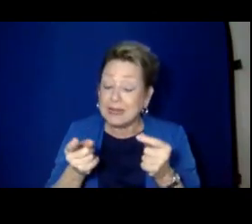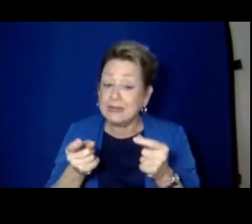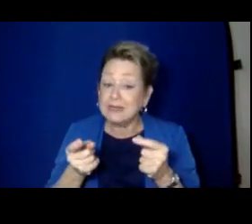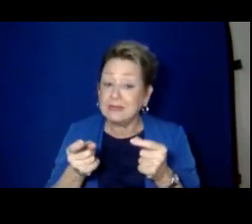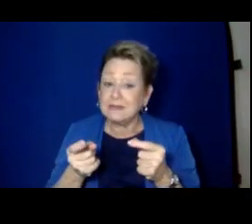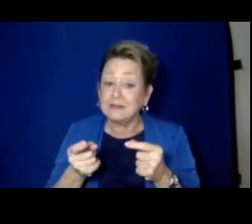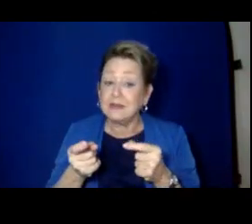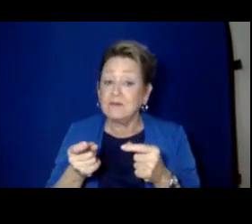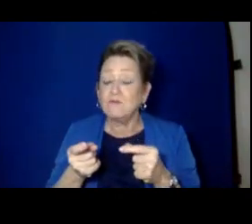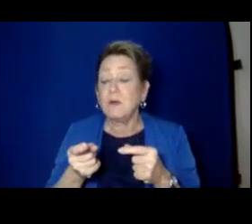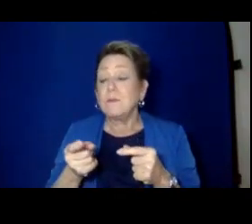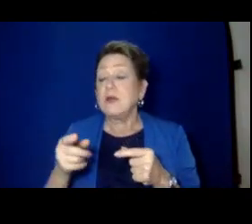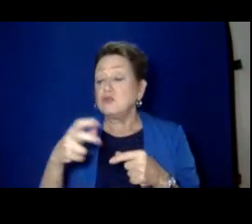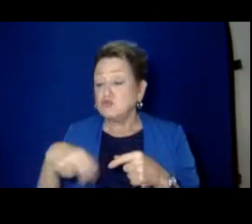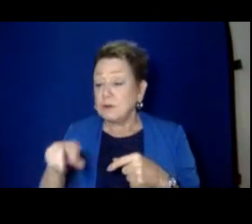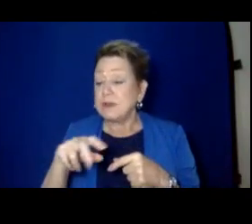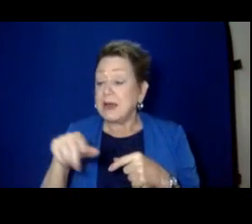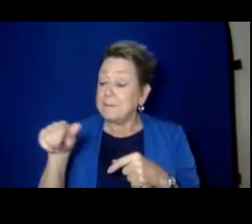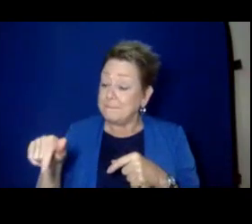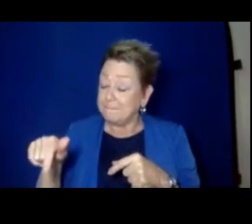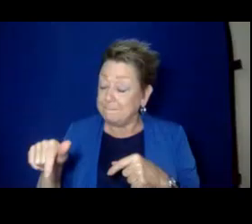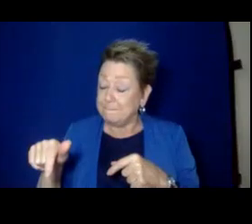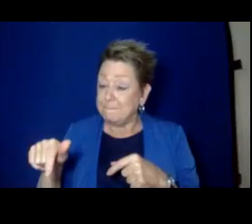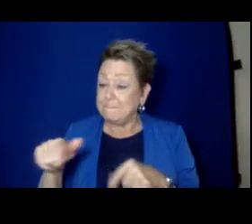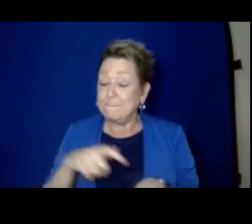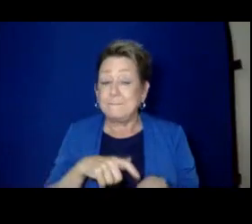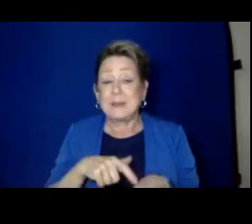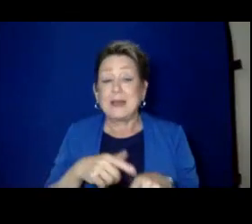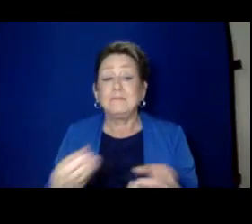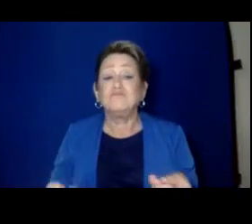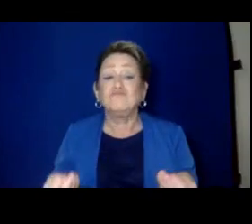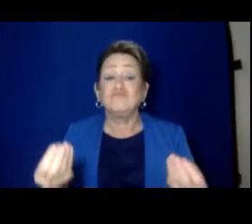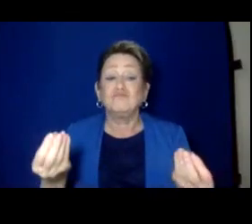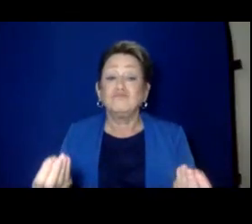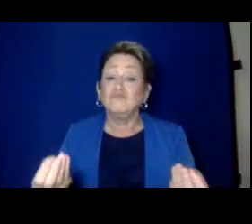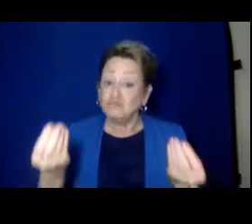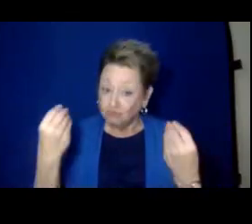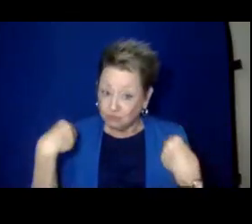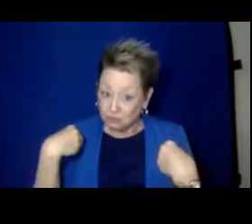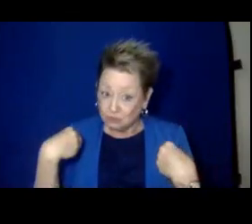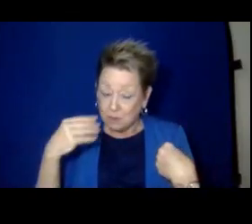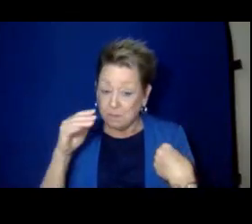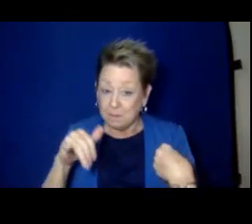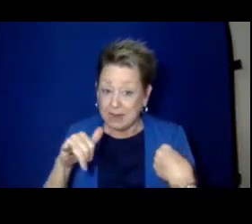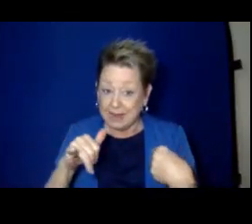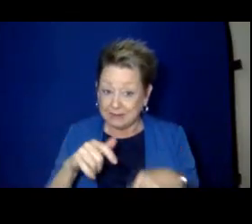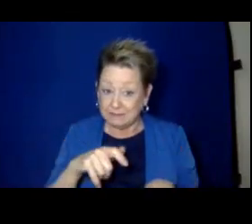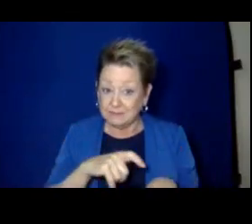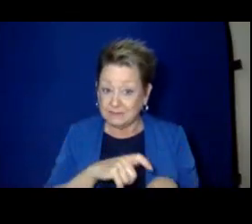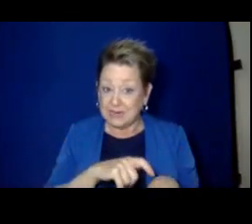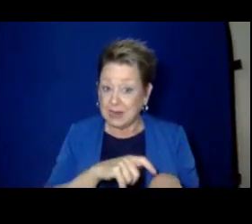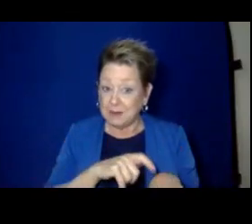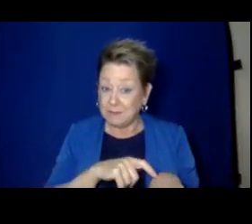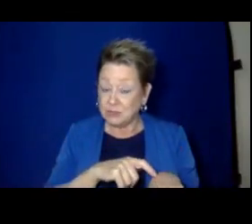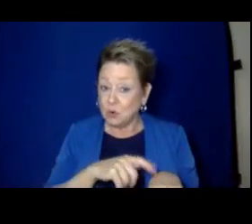terminal out to layover and back can be absorbed within the cycle time, if that makes any sense. So the goal for us, and ideally